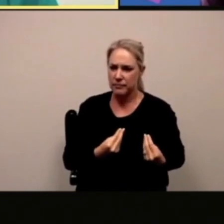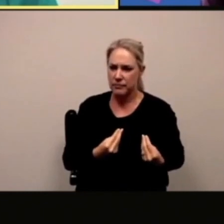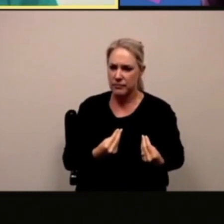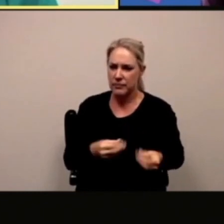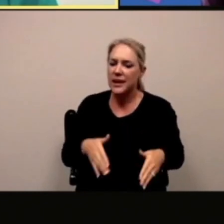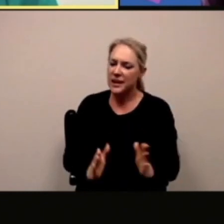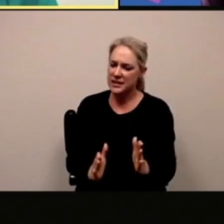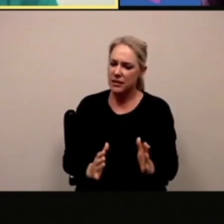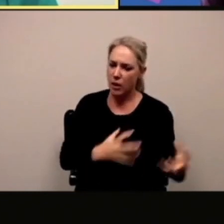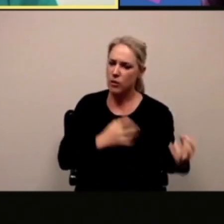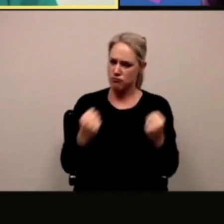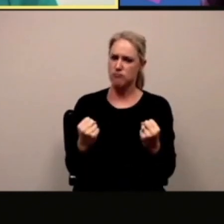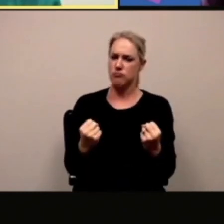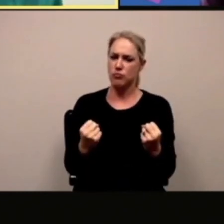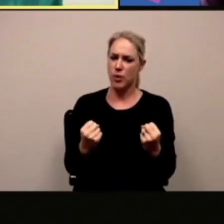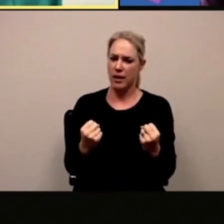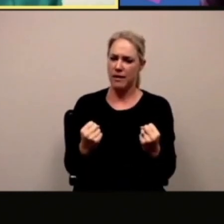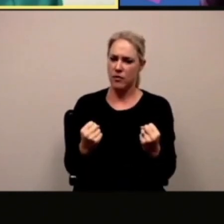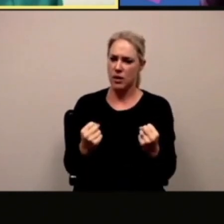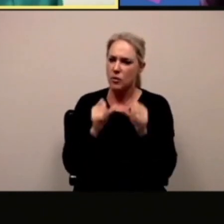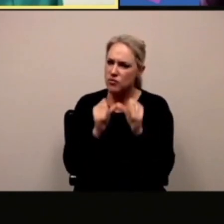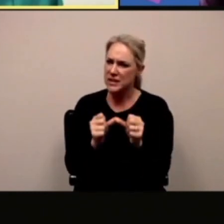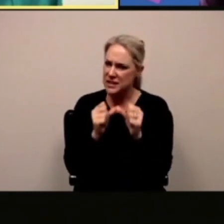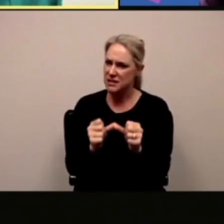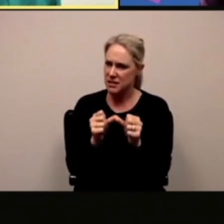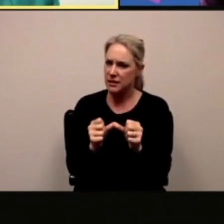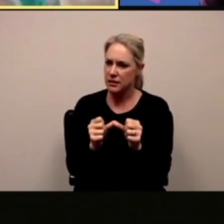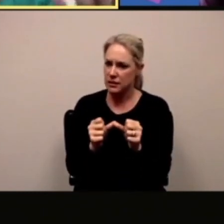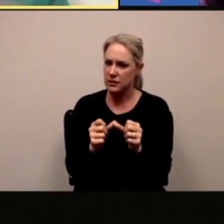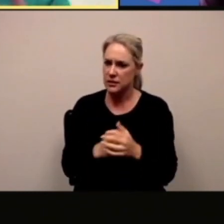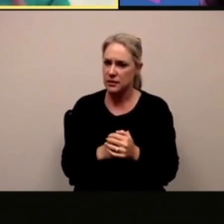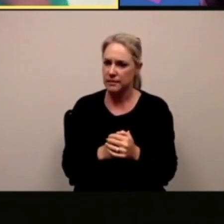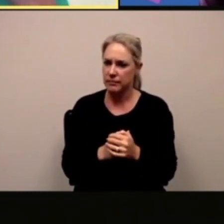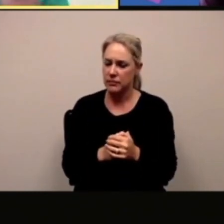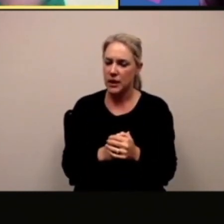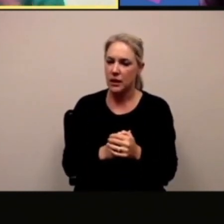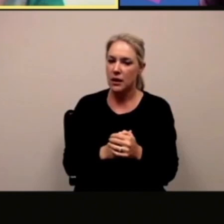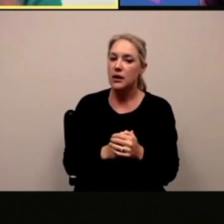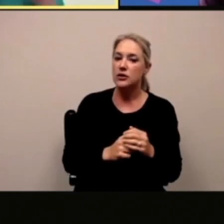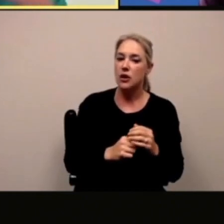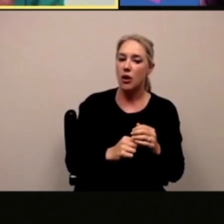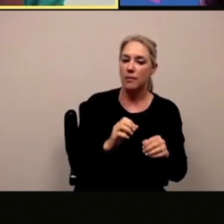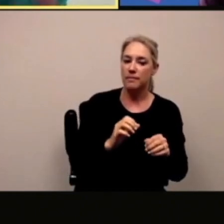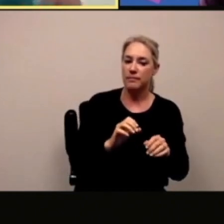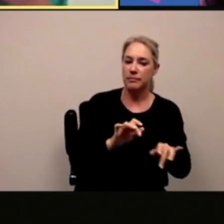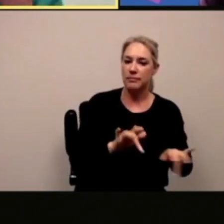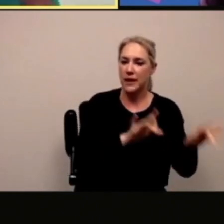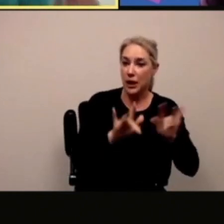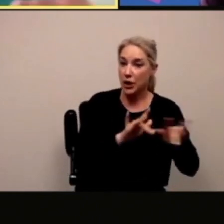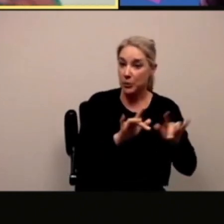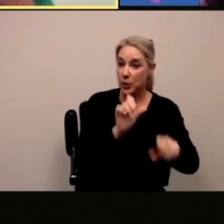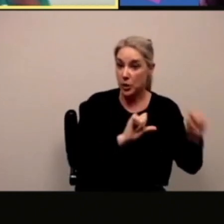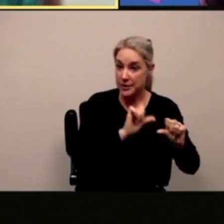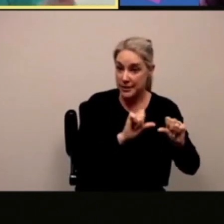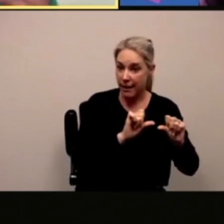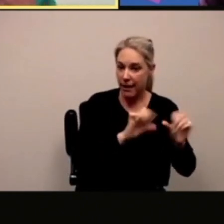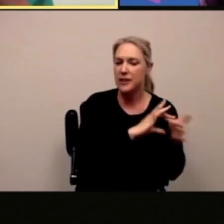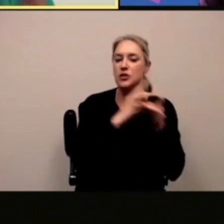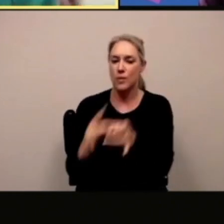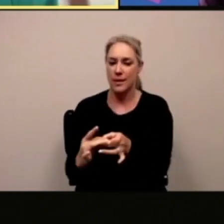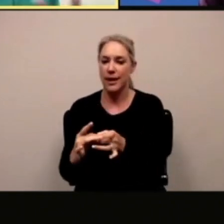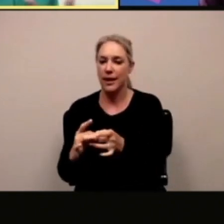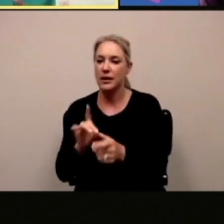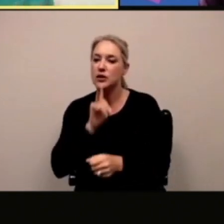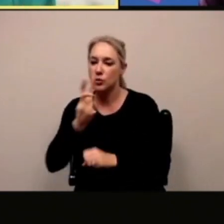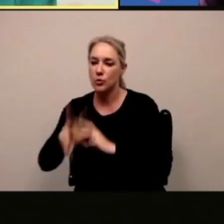bit of, you know, resilience. Again, you learn that in computer science. I think it's kind of an interchangeable, those skills and those experiences are